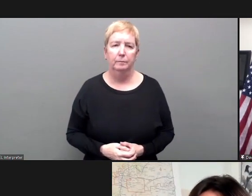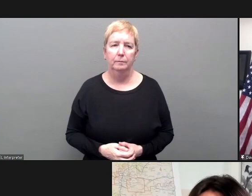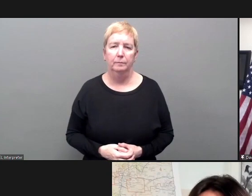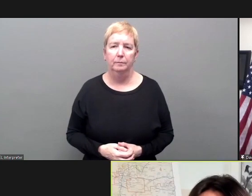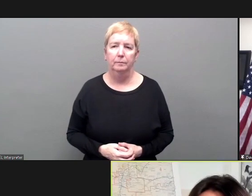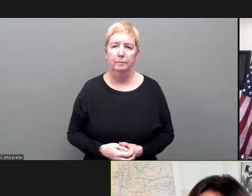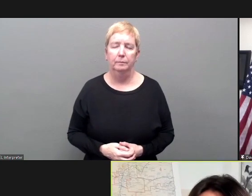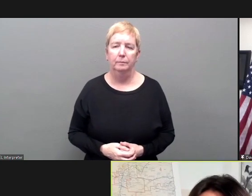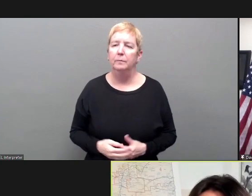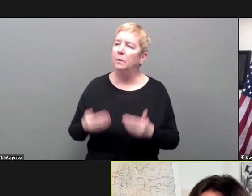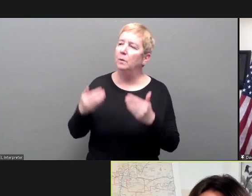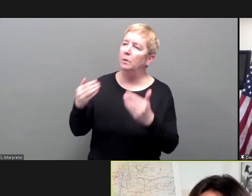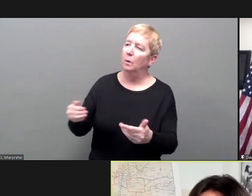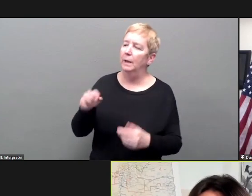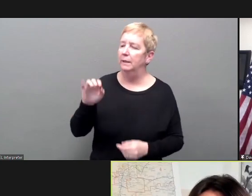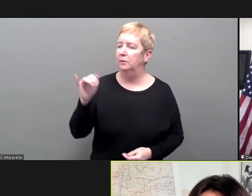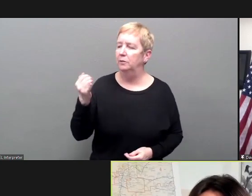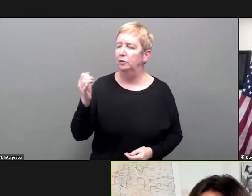Go ahead, Jared.